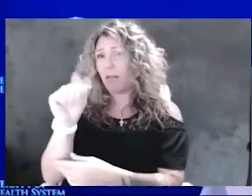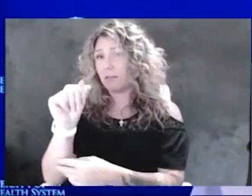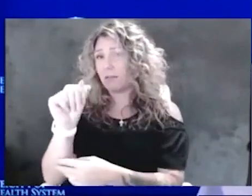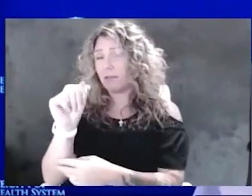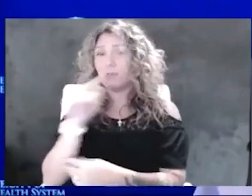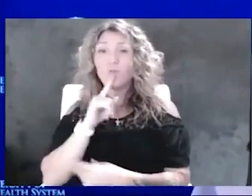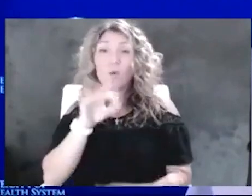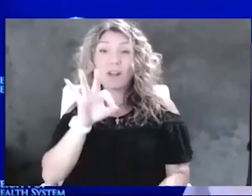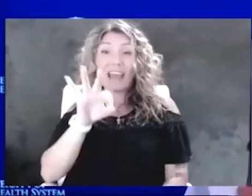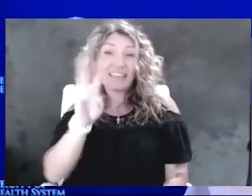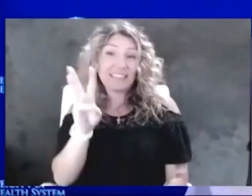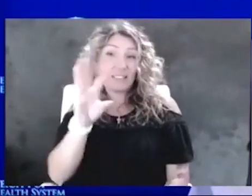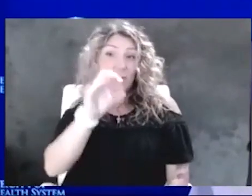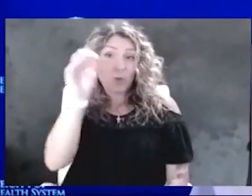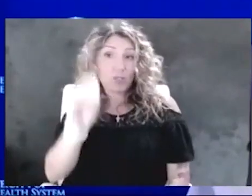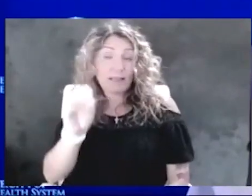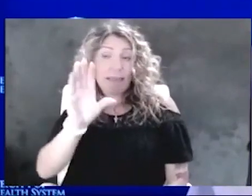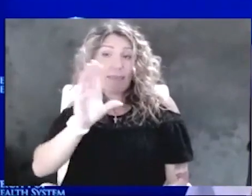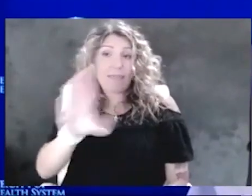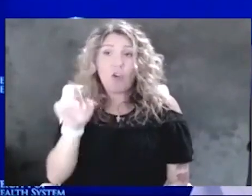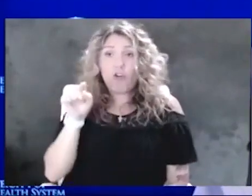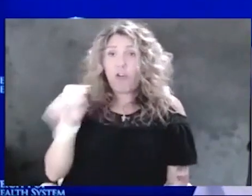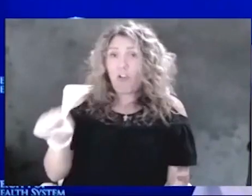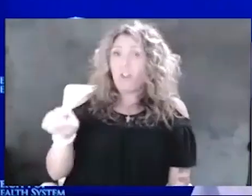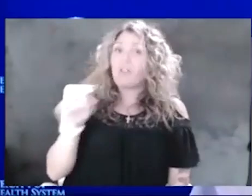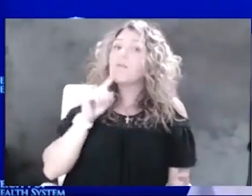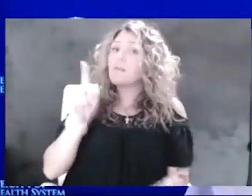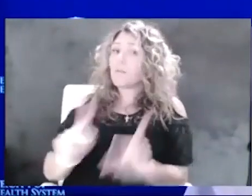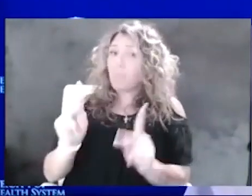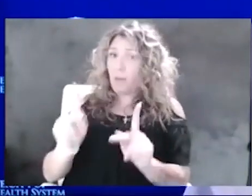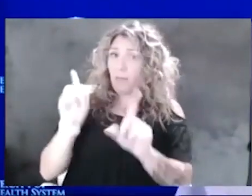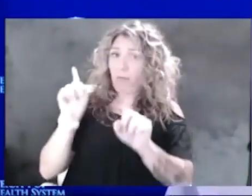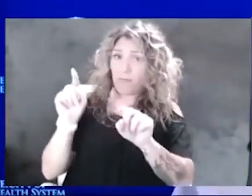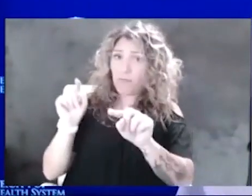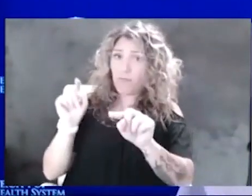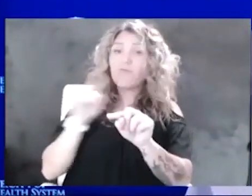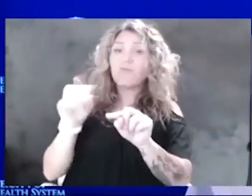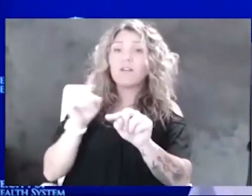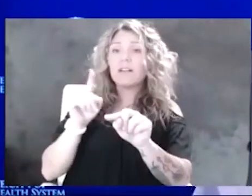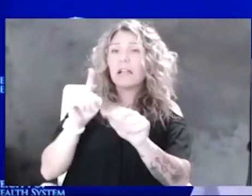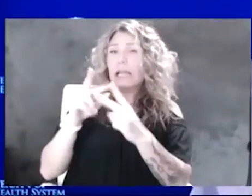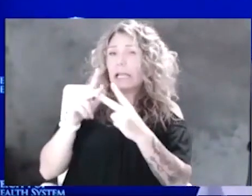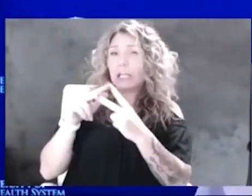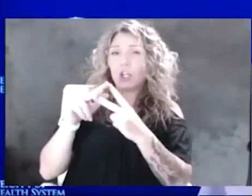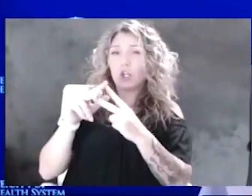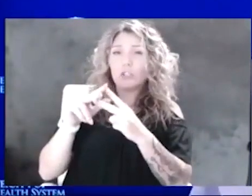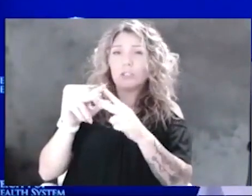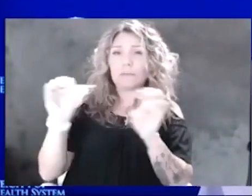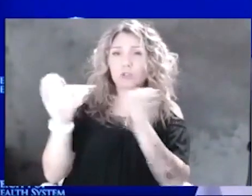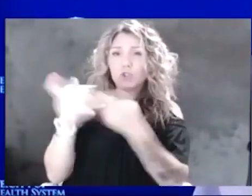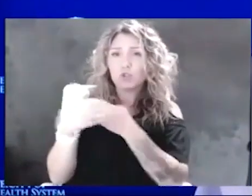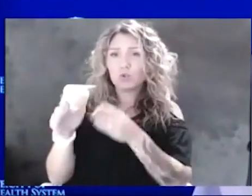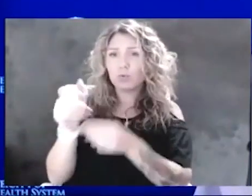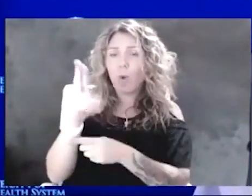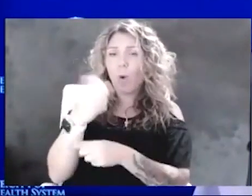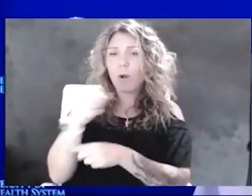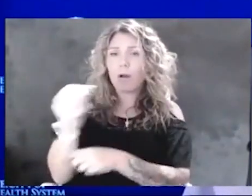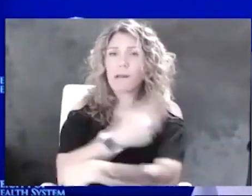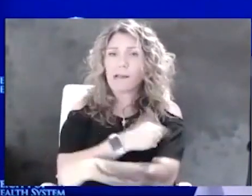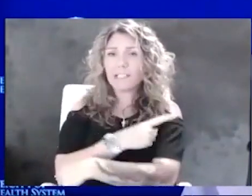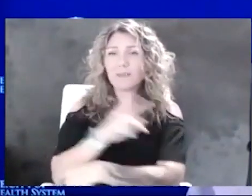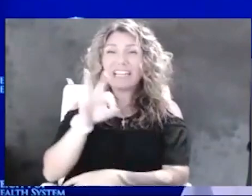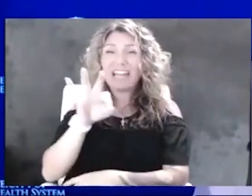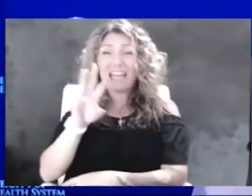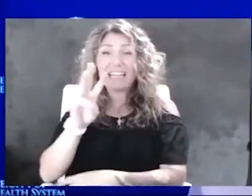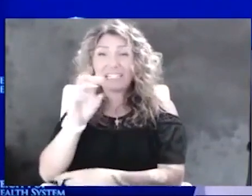96% of their Delta people who went to either the emergency department or got hospitalized, 96% of those people with Delta